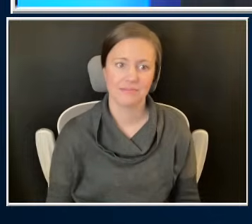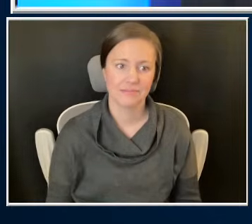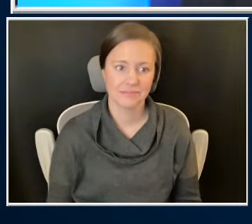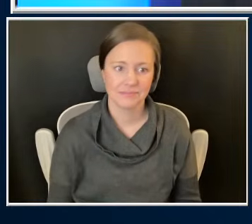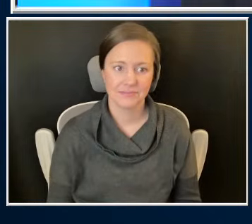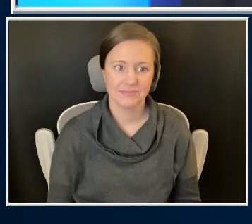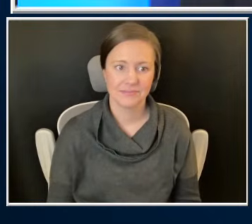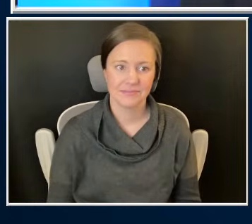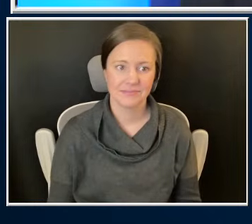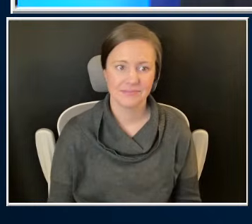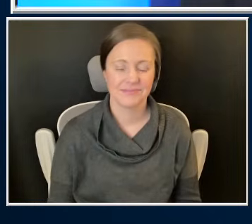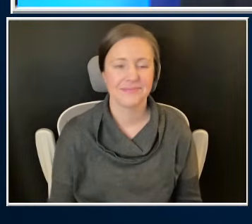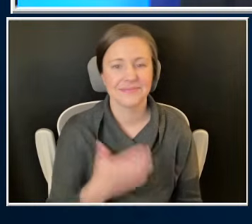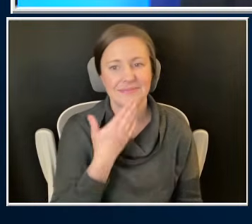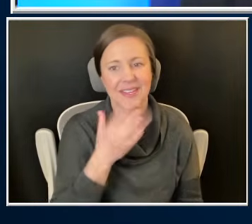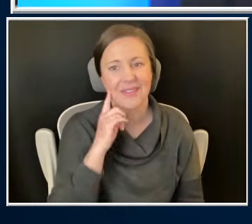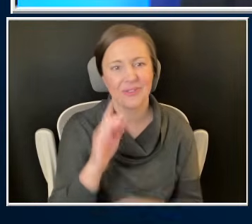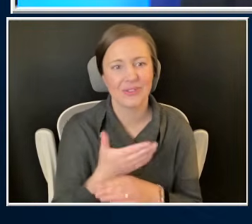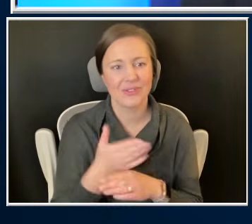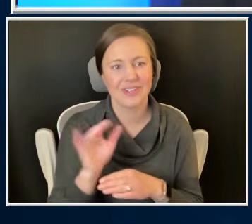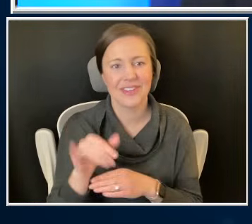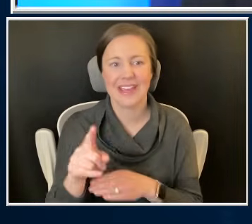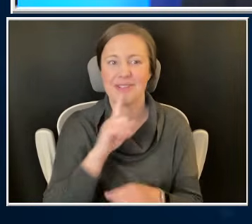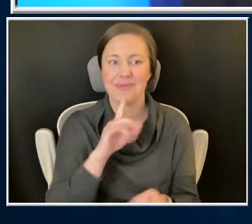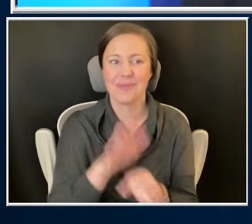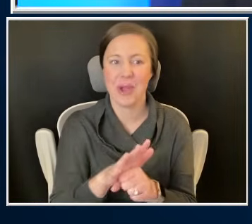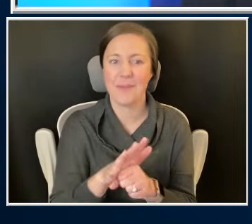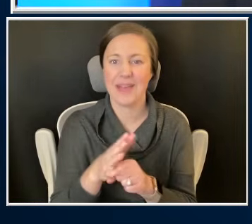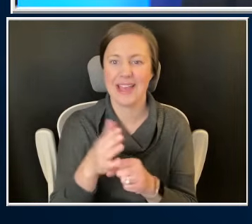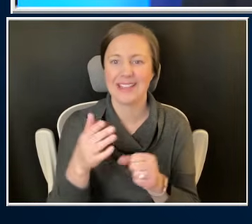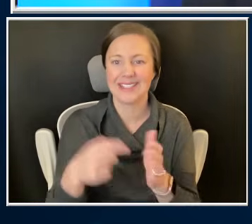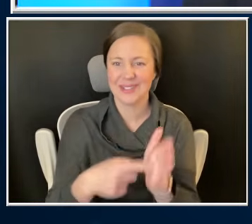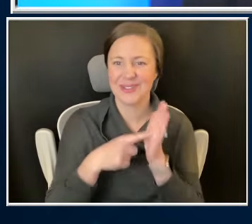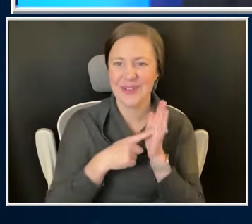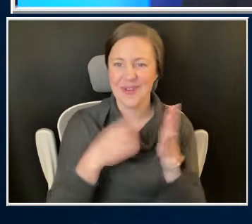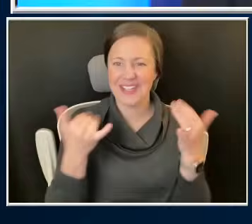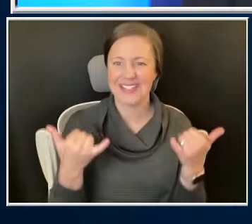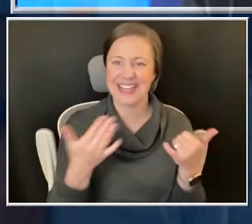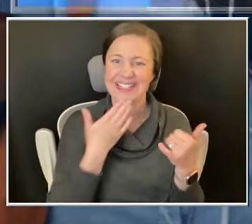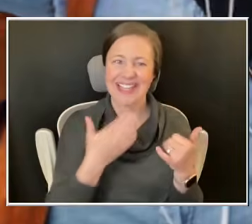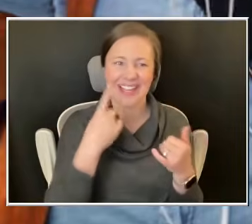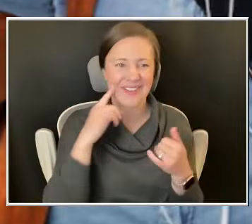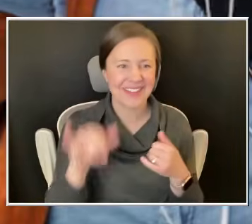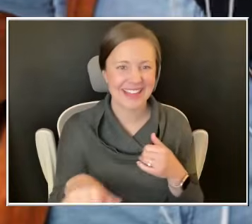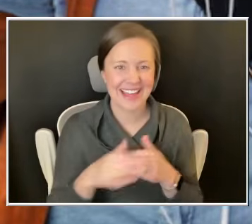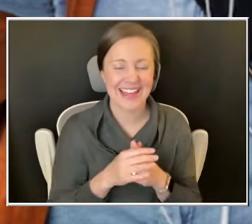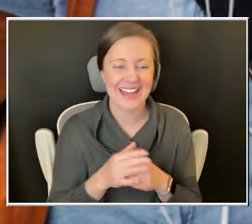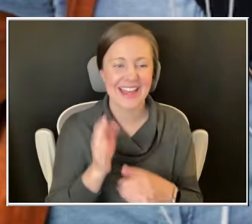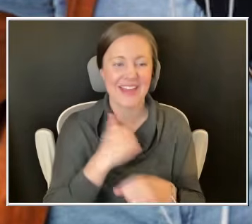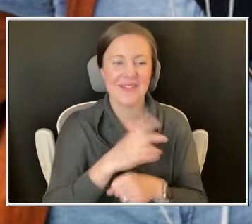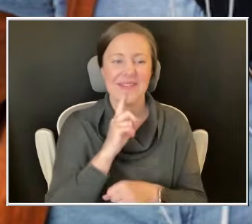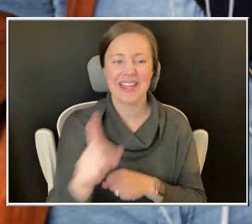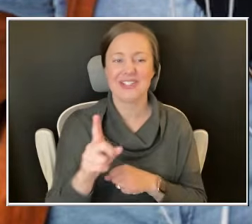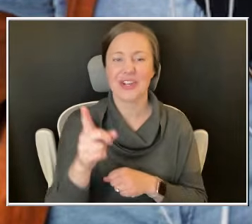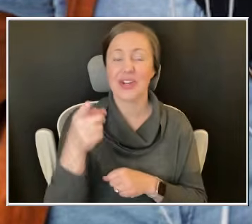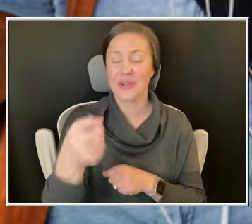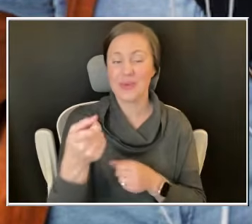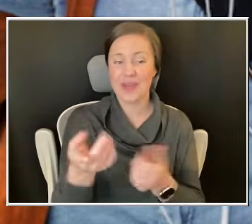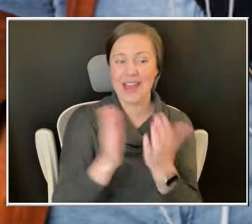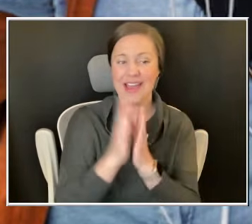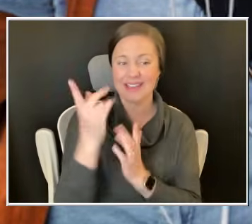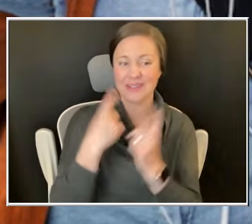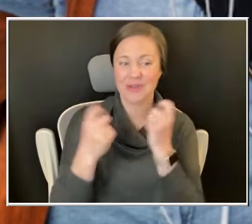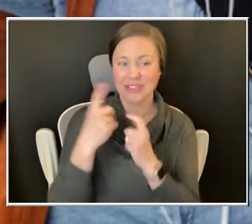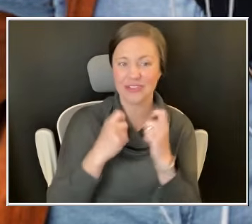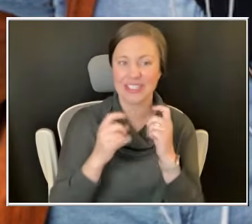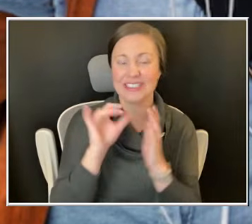Fantastic. Thank you for sharing that. You promised to bring that and show me today, so thank you for that. Be sure to ask your questions. No Use problem. the chat on YouTube or Facebook. You can